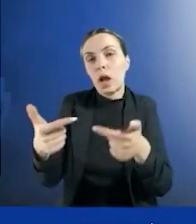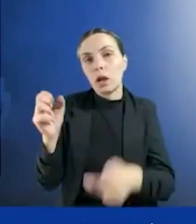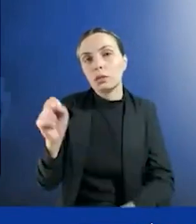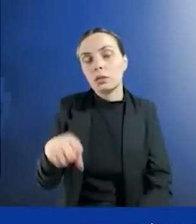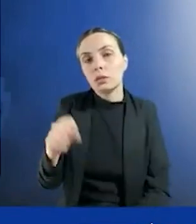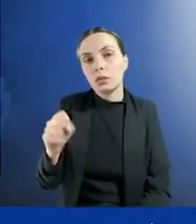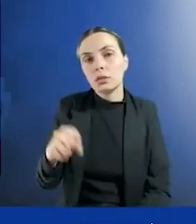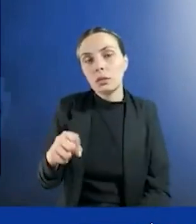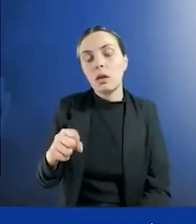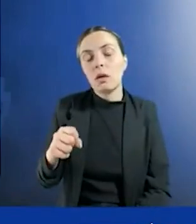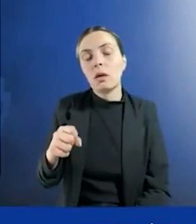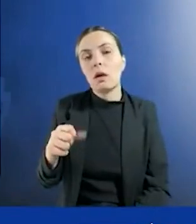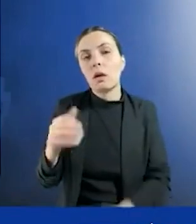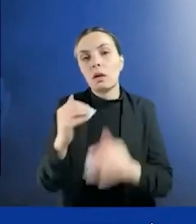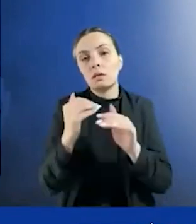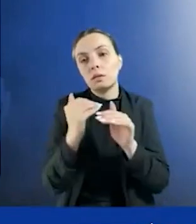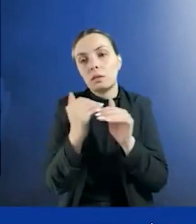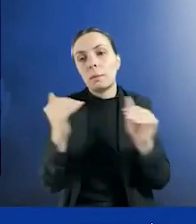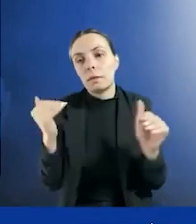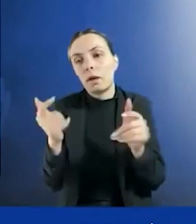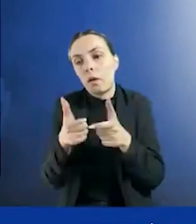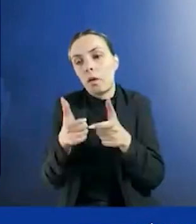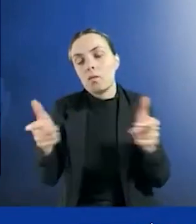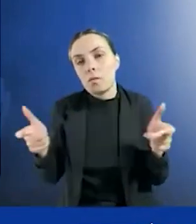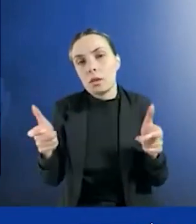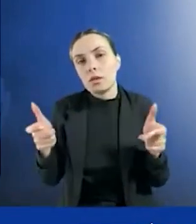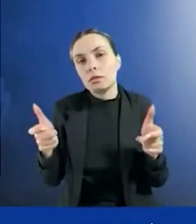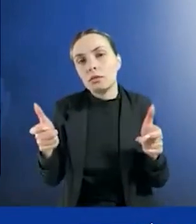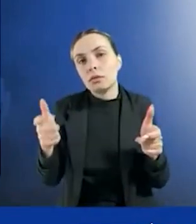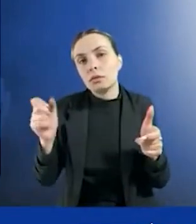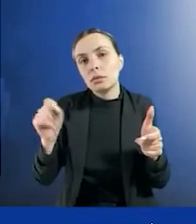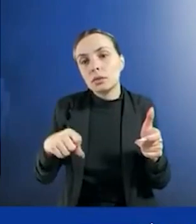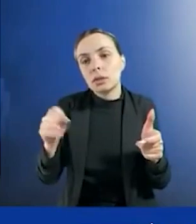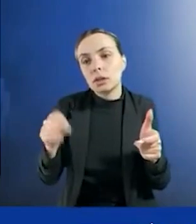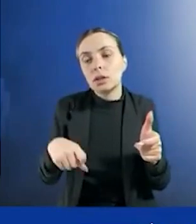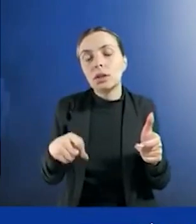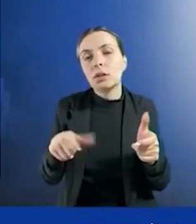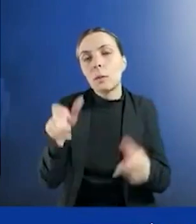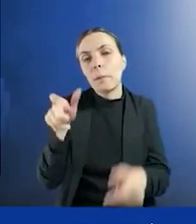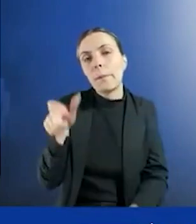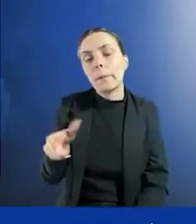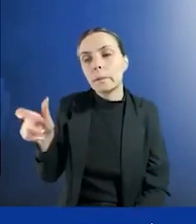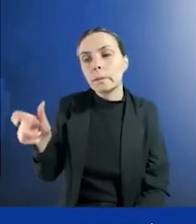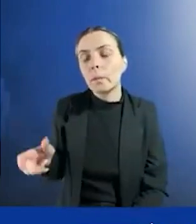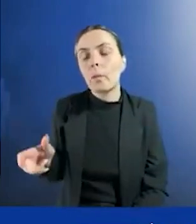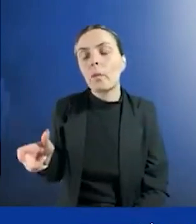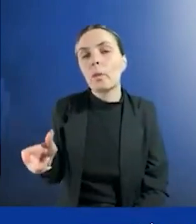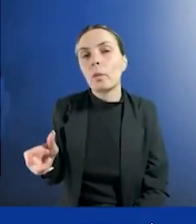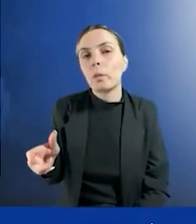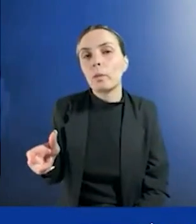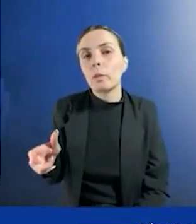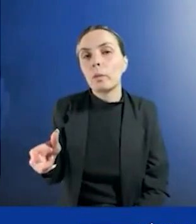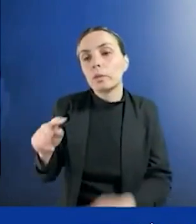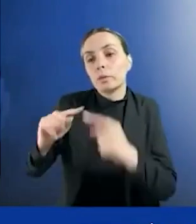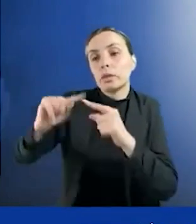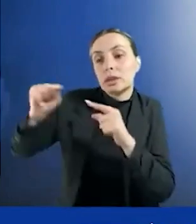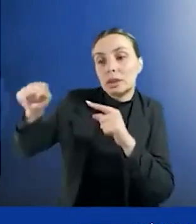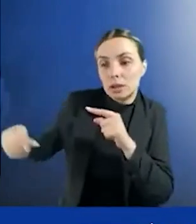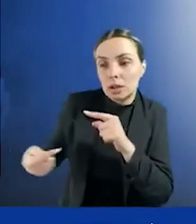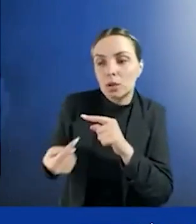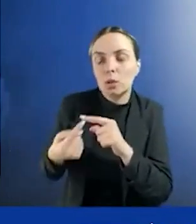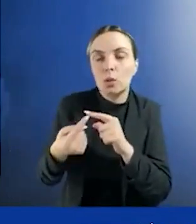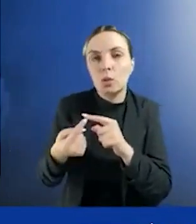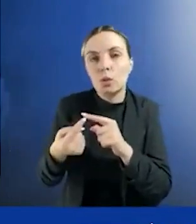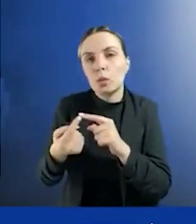food production system have been disrupted. Consequently, there is a political turmoil.